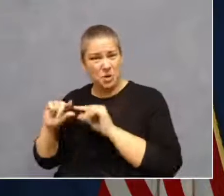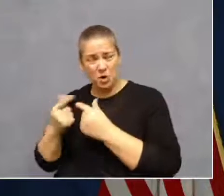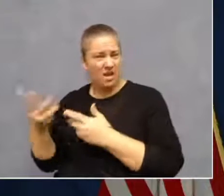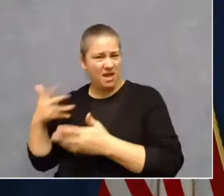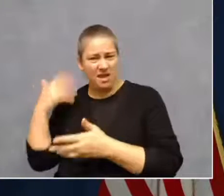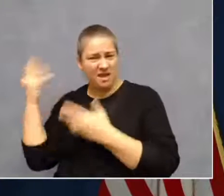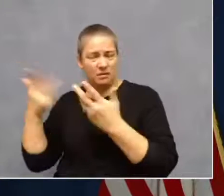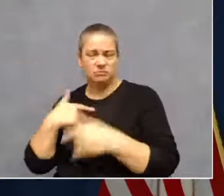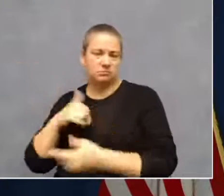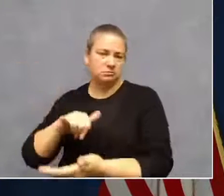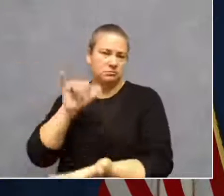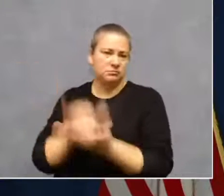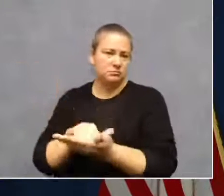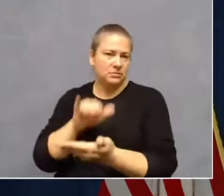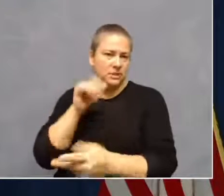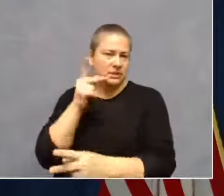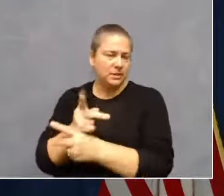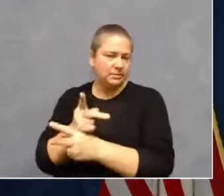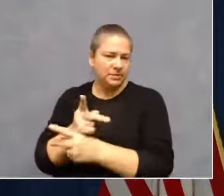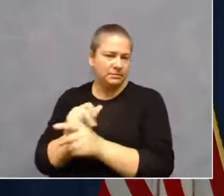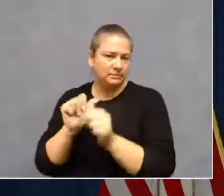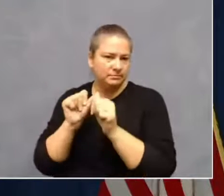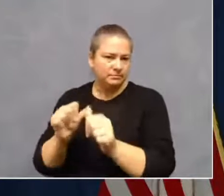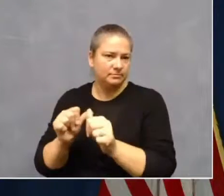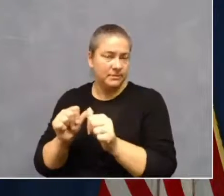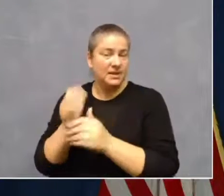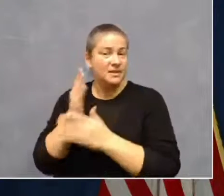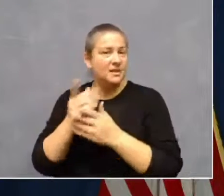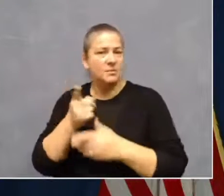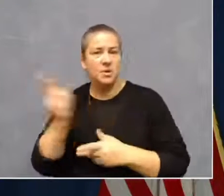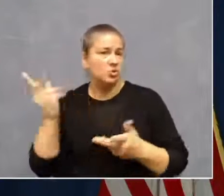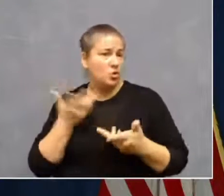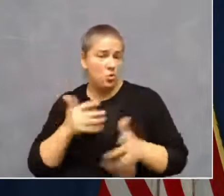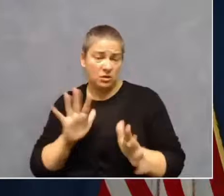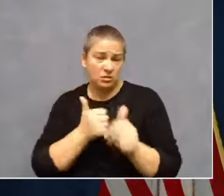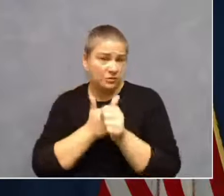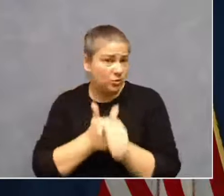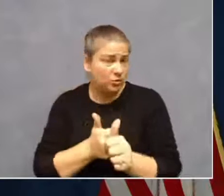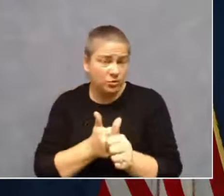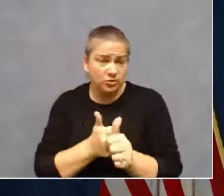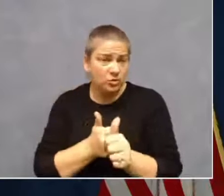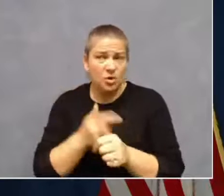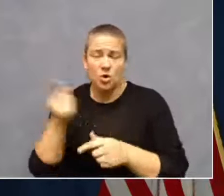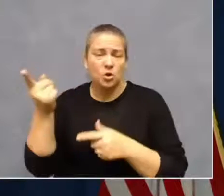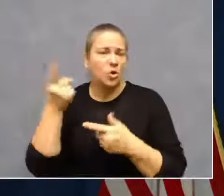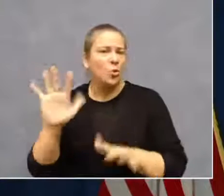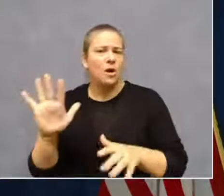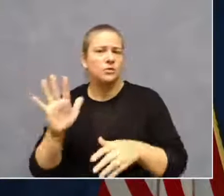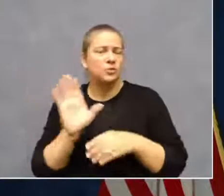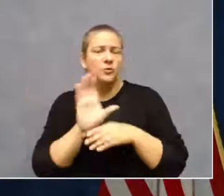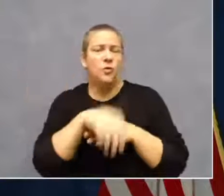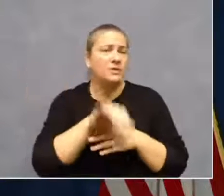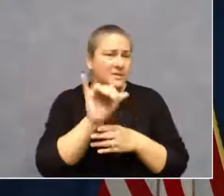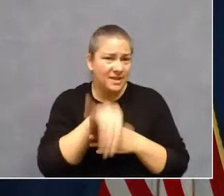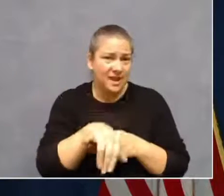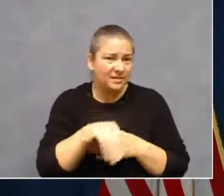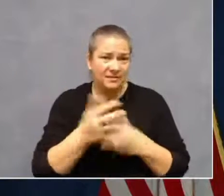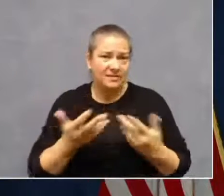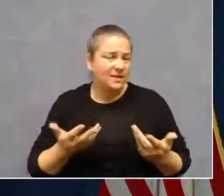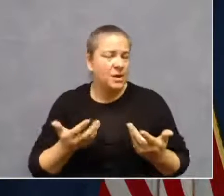in effect. We got those out there that don't want to enforce it. That's become pretty unpopular about having to enforce it. We're